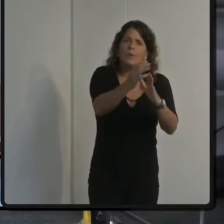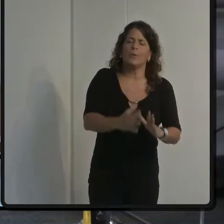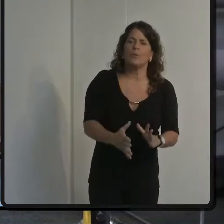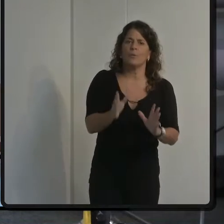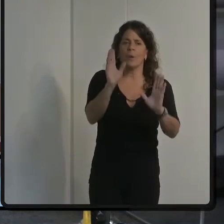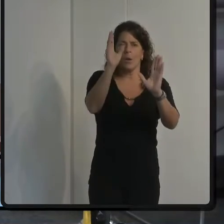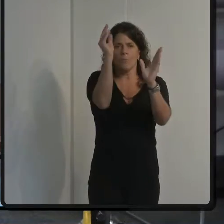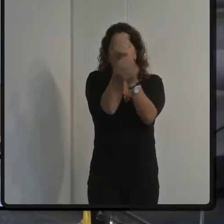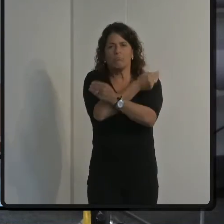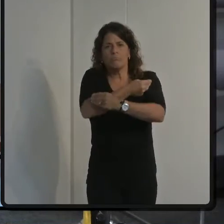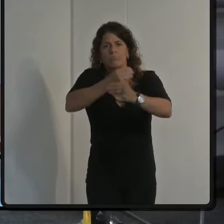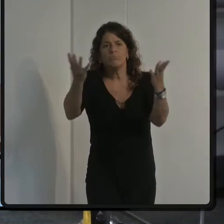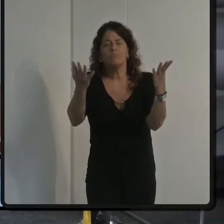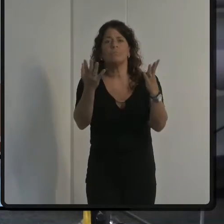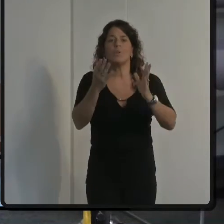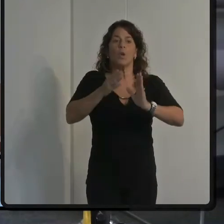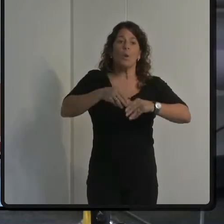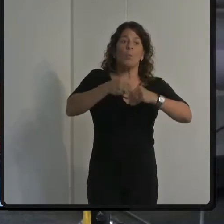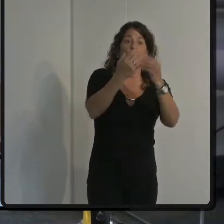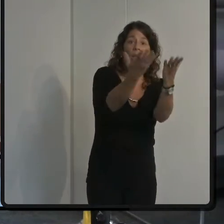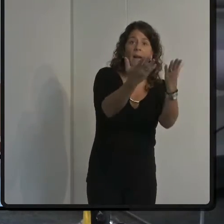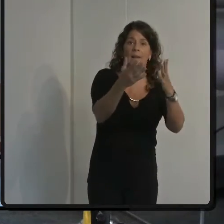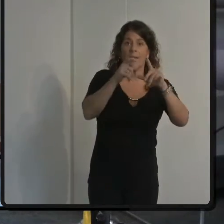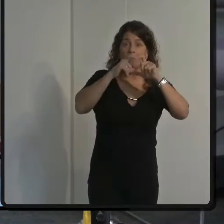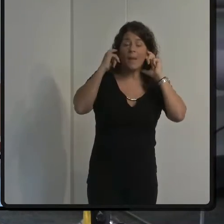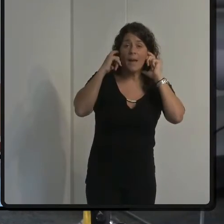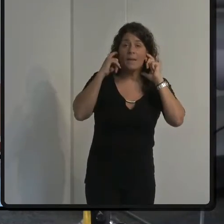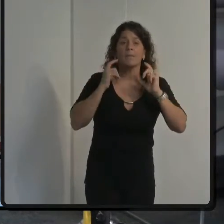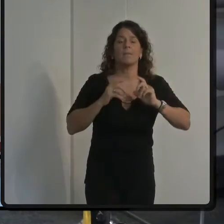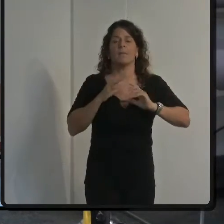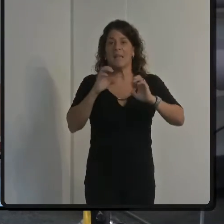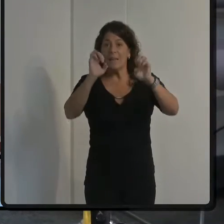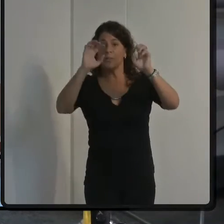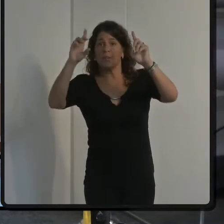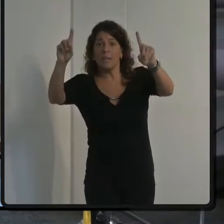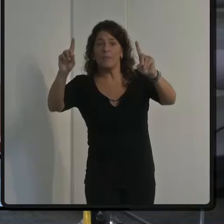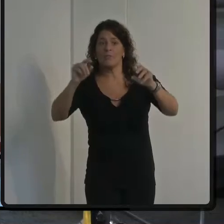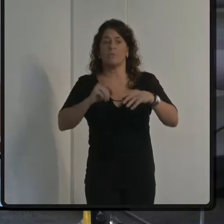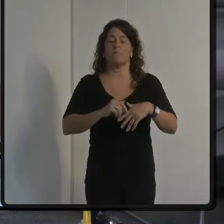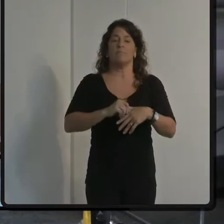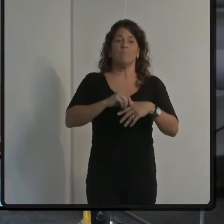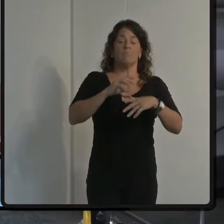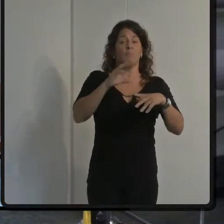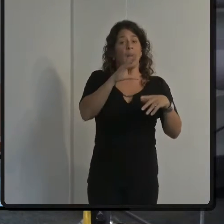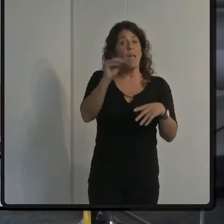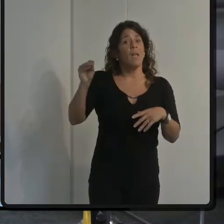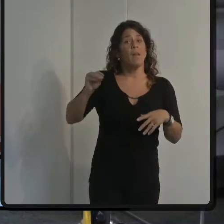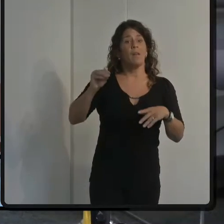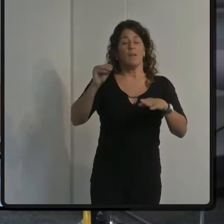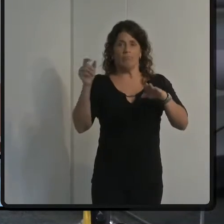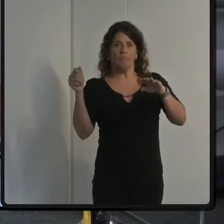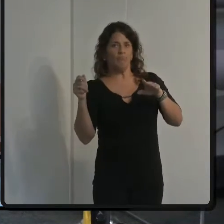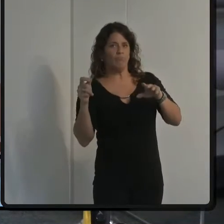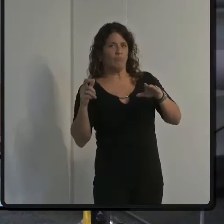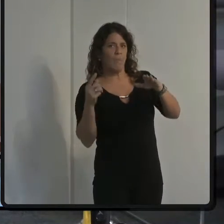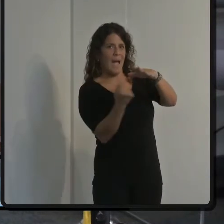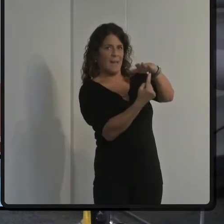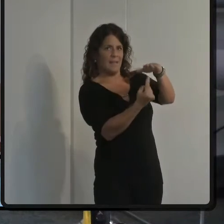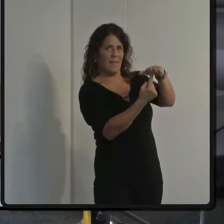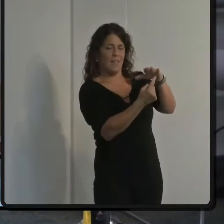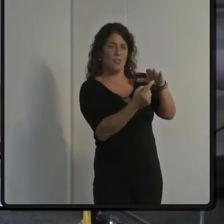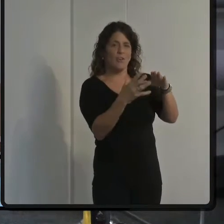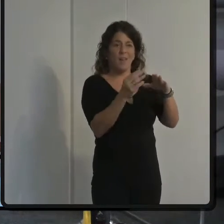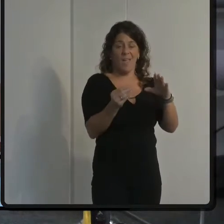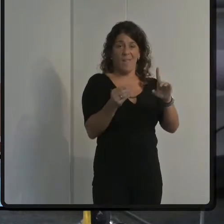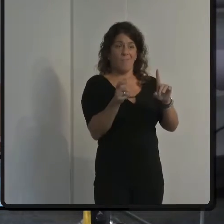providing the face coverings, and providing the education, as well as the isolation and quarantine